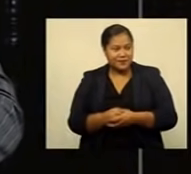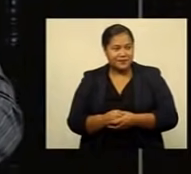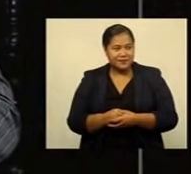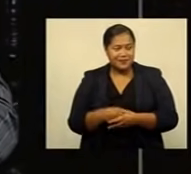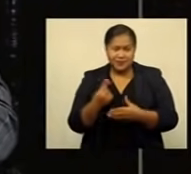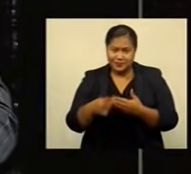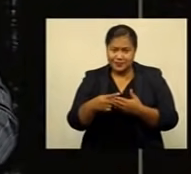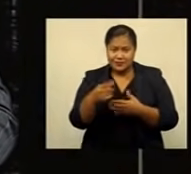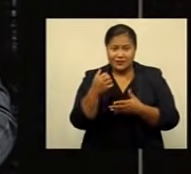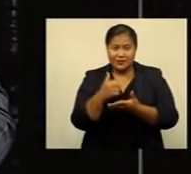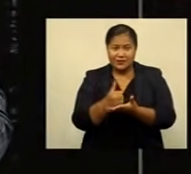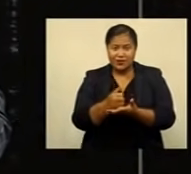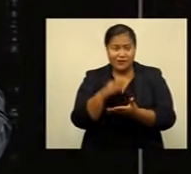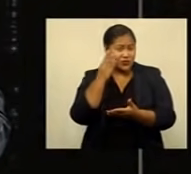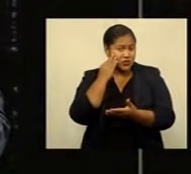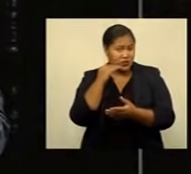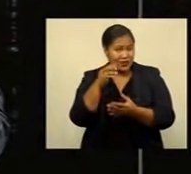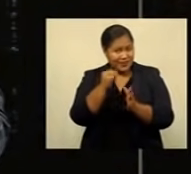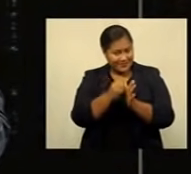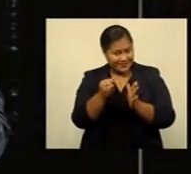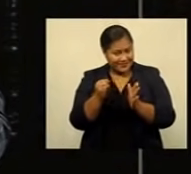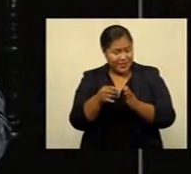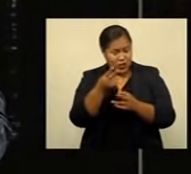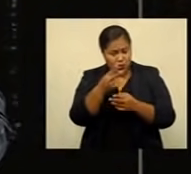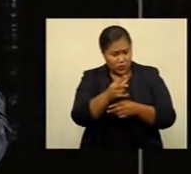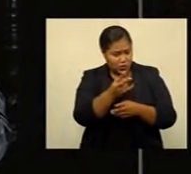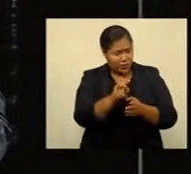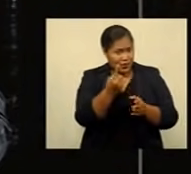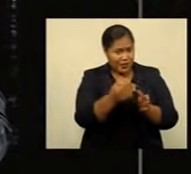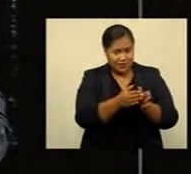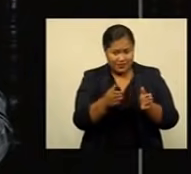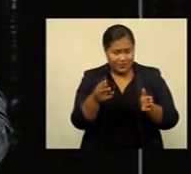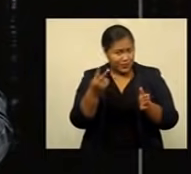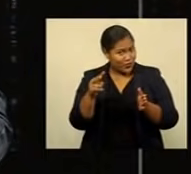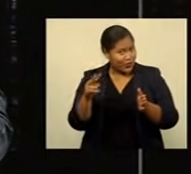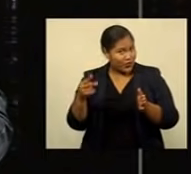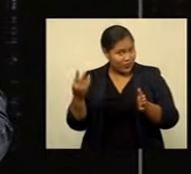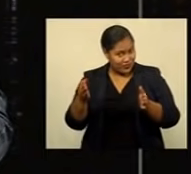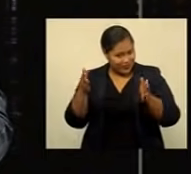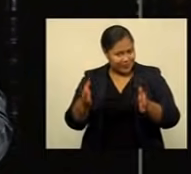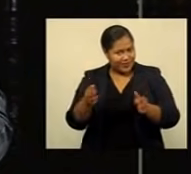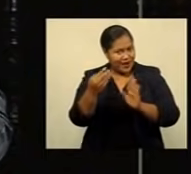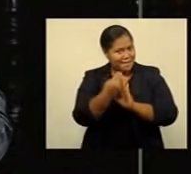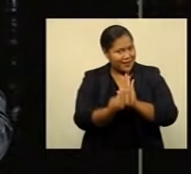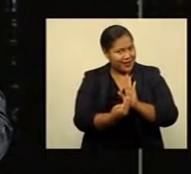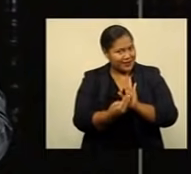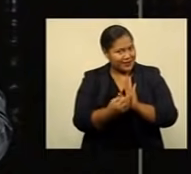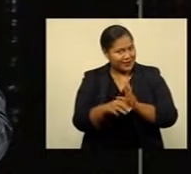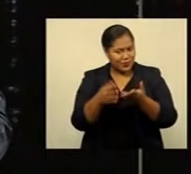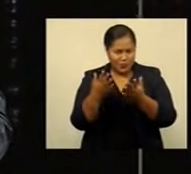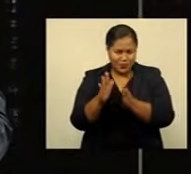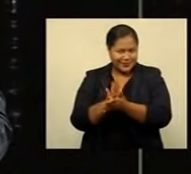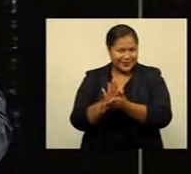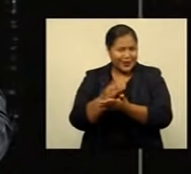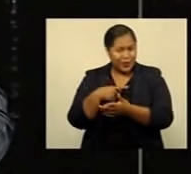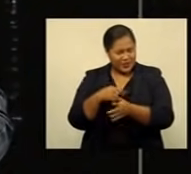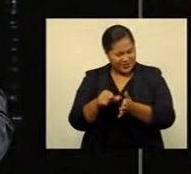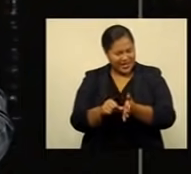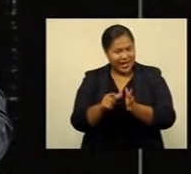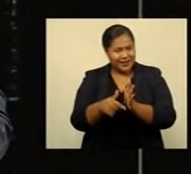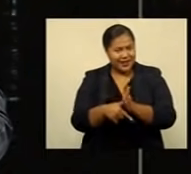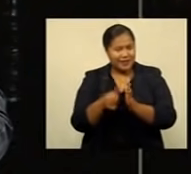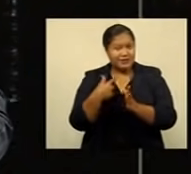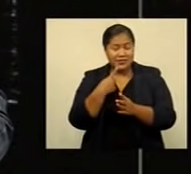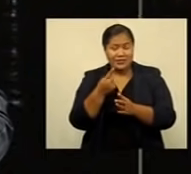continued support for the sugar industry in the 2021-2022 national budget is appreciated during this difficult time, says